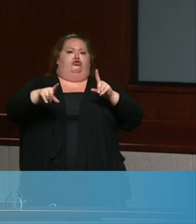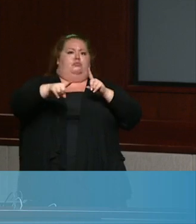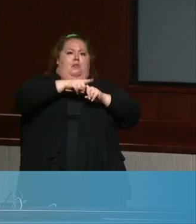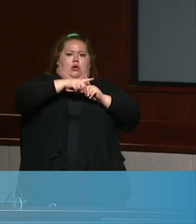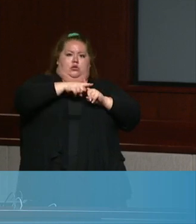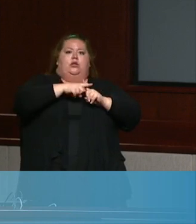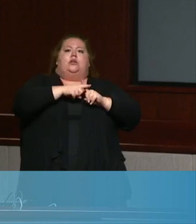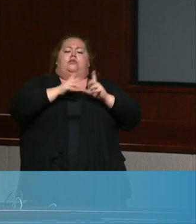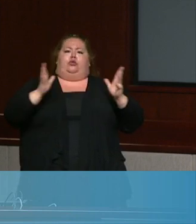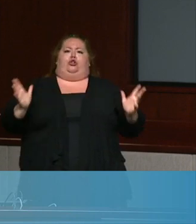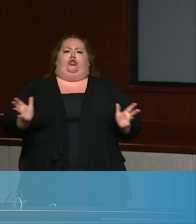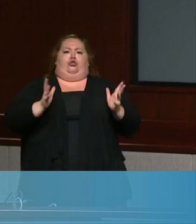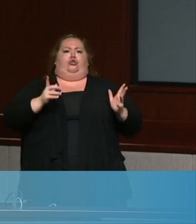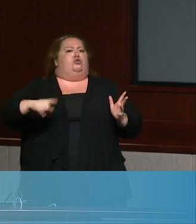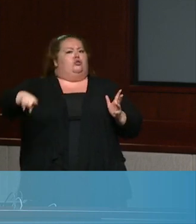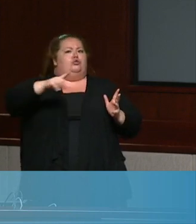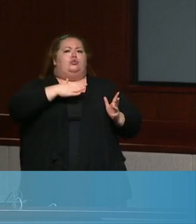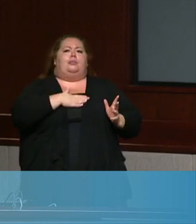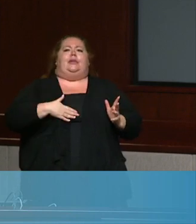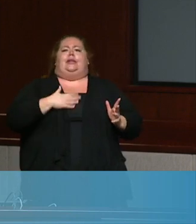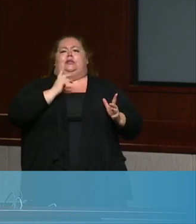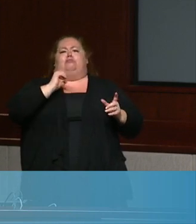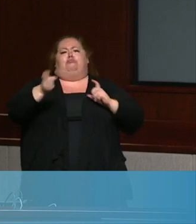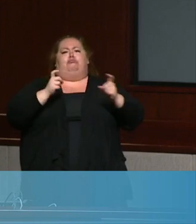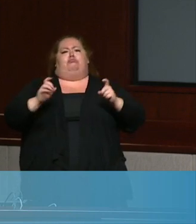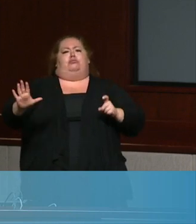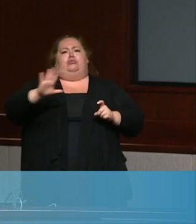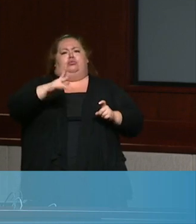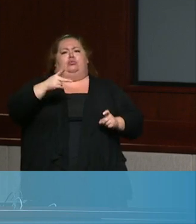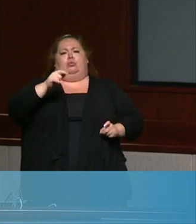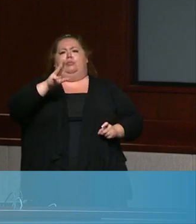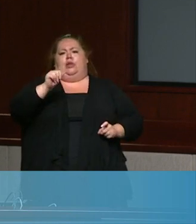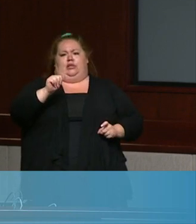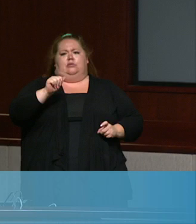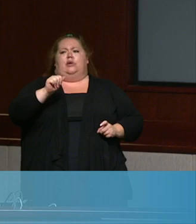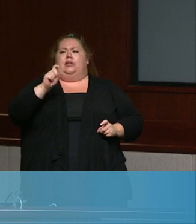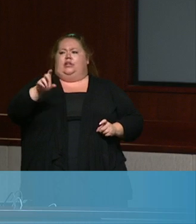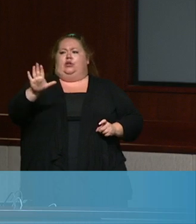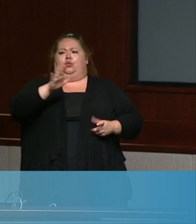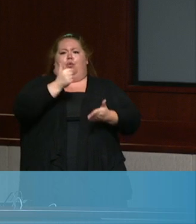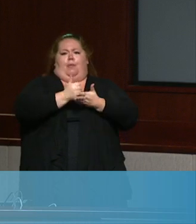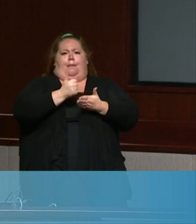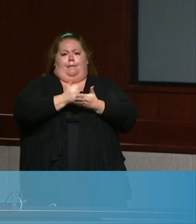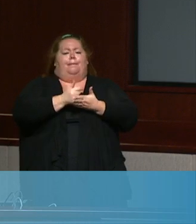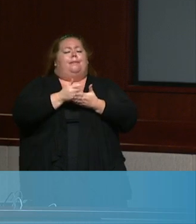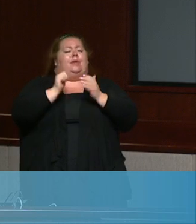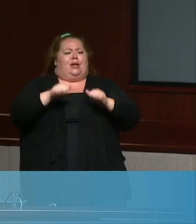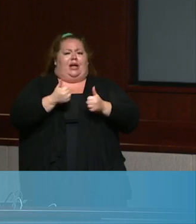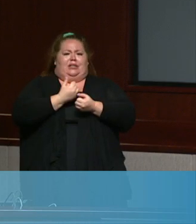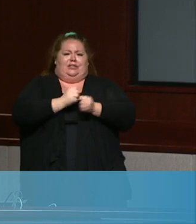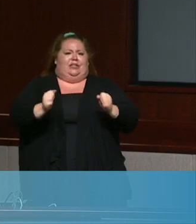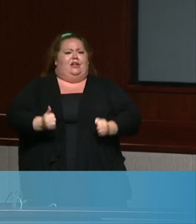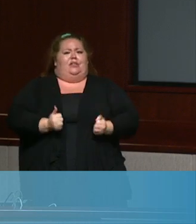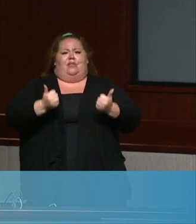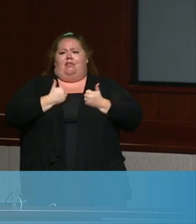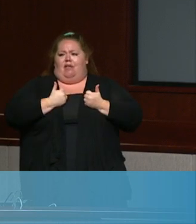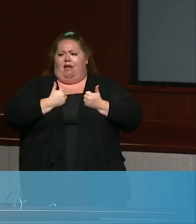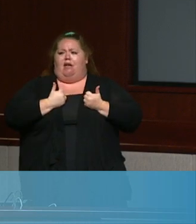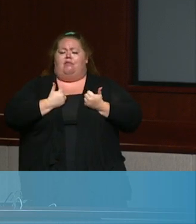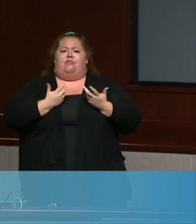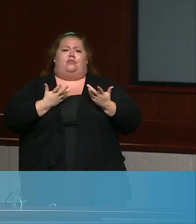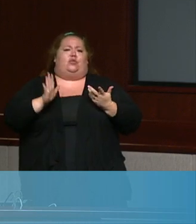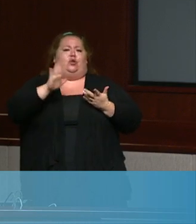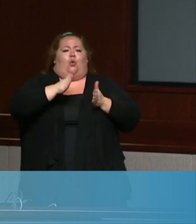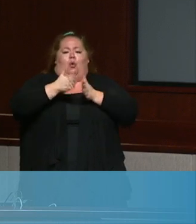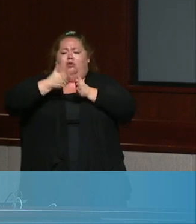get out and donate your plasma. We need your help again. You, again, can save the lives of your